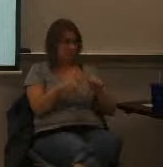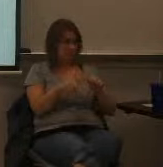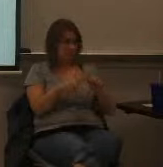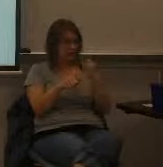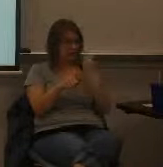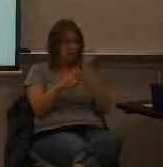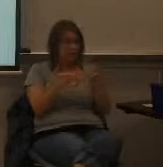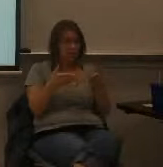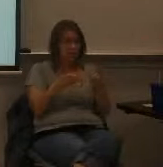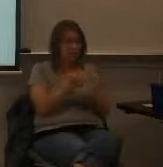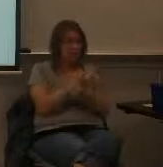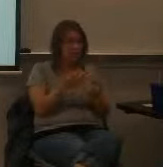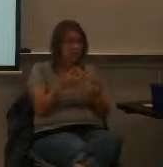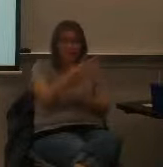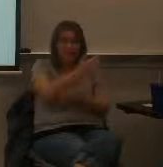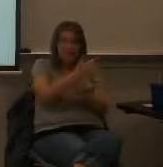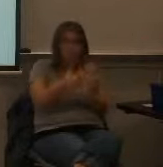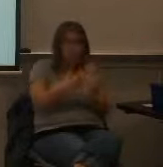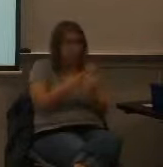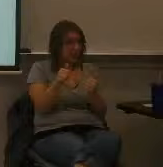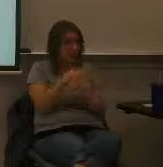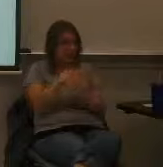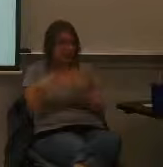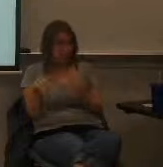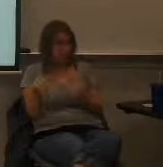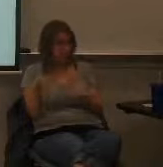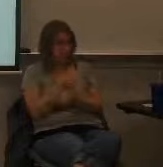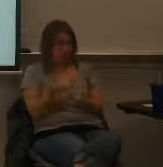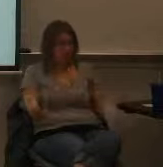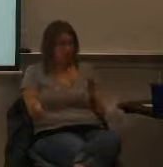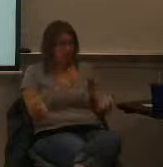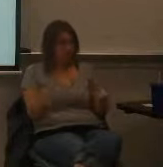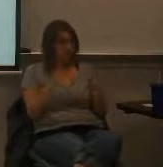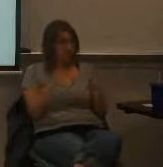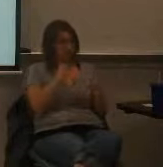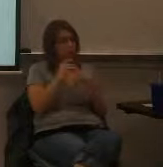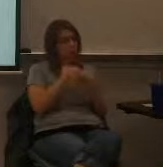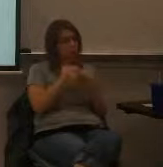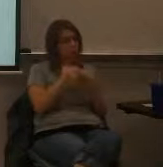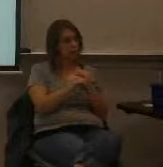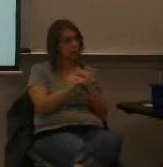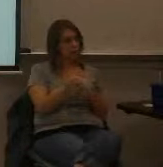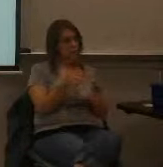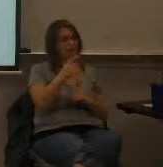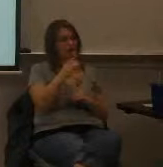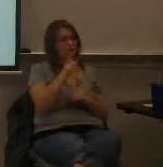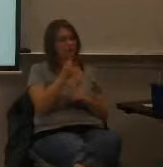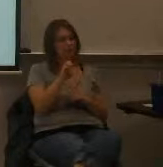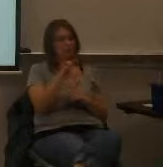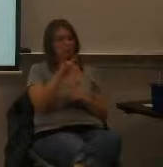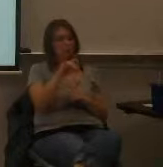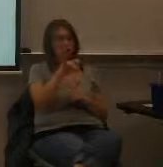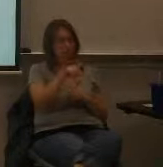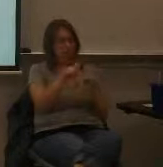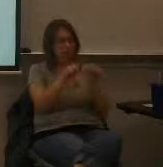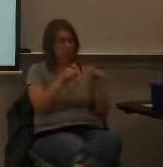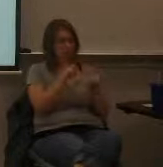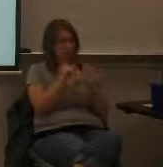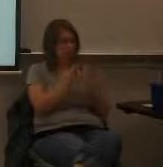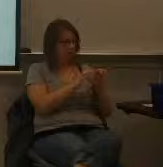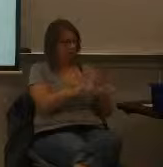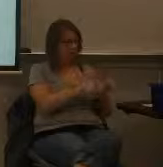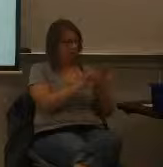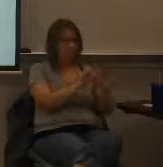you let everything interact with everything else, are more stable. Their real ecological systems are